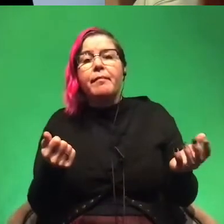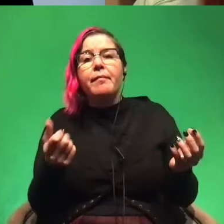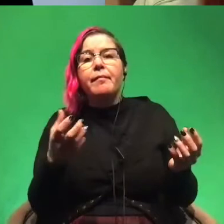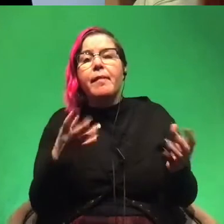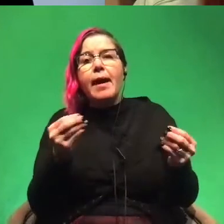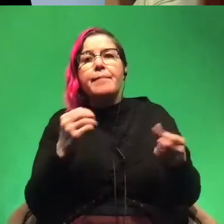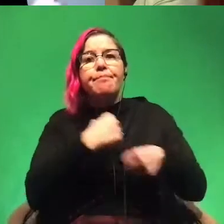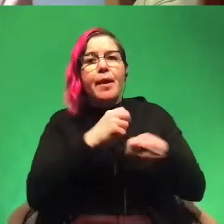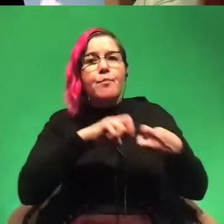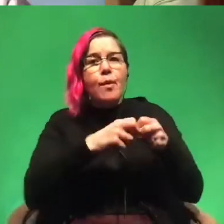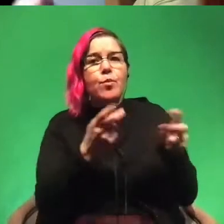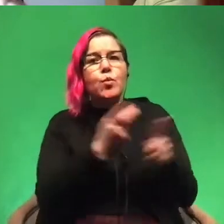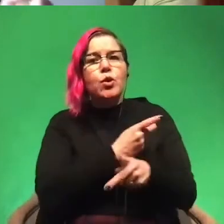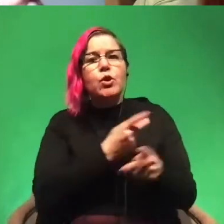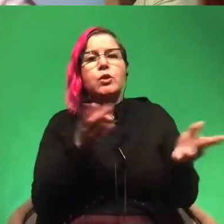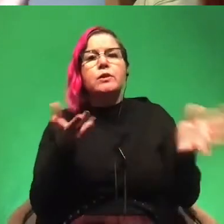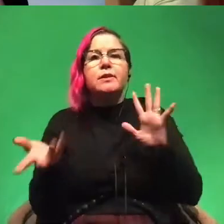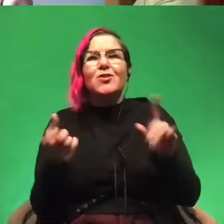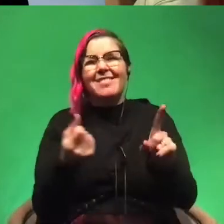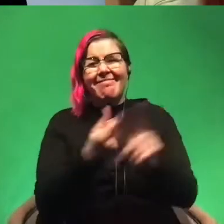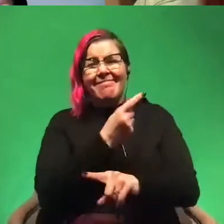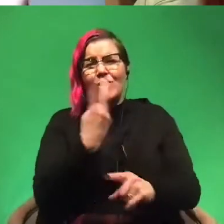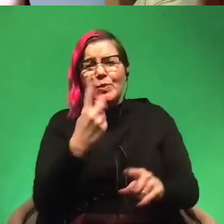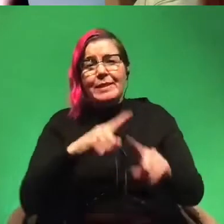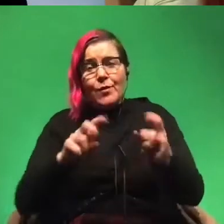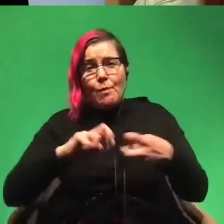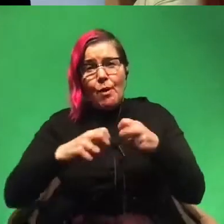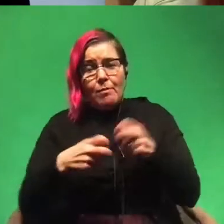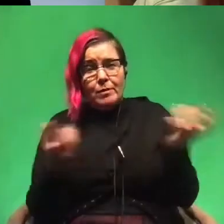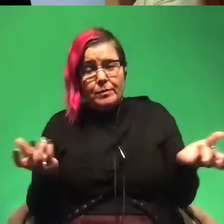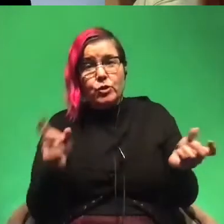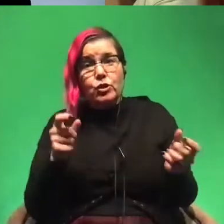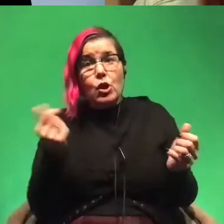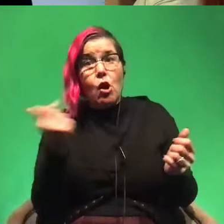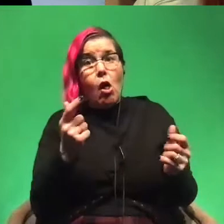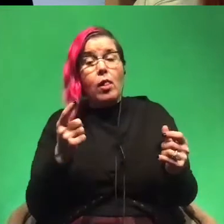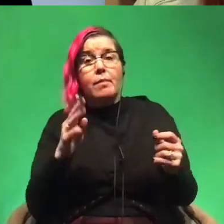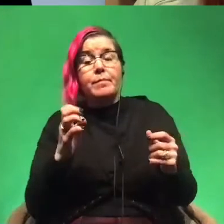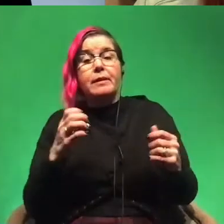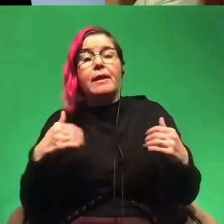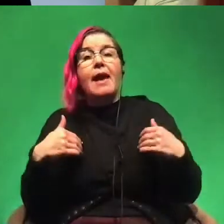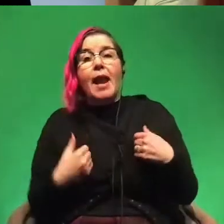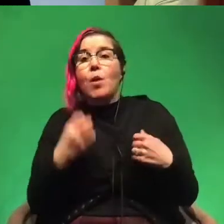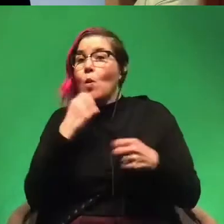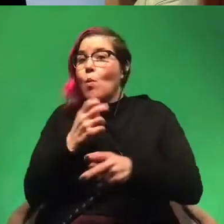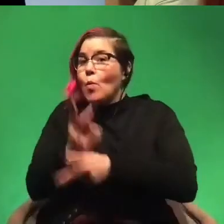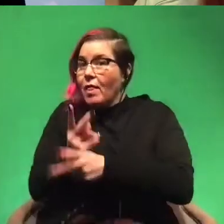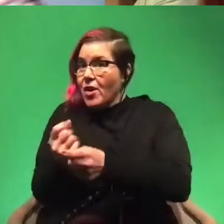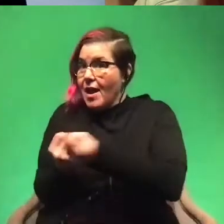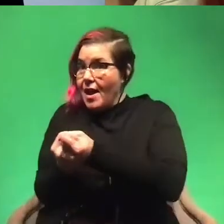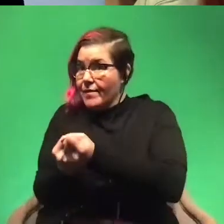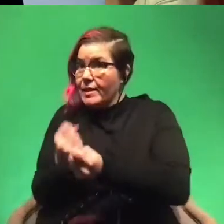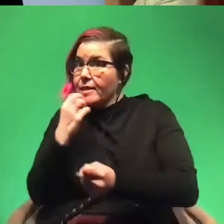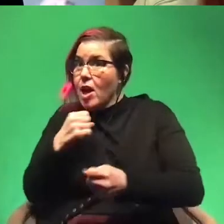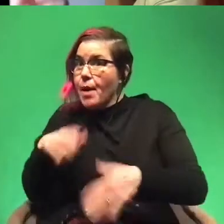problem worse is conflating two different problems. There's nothing wrong with, you know, we should all be animal welfare advocates, care about the husbandry and